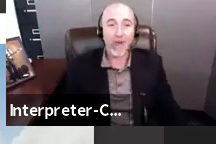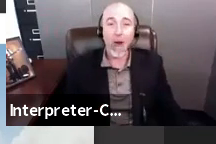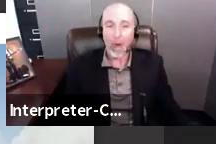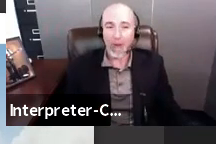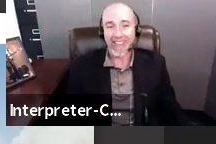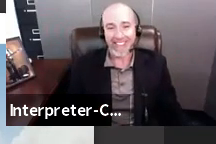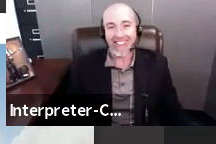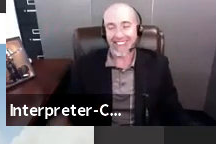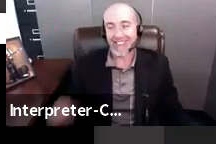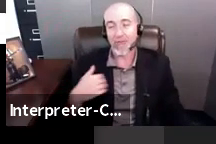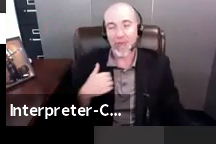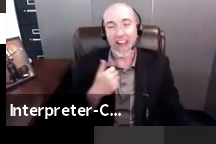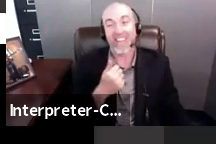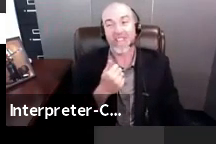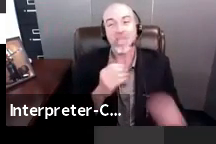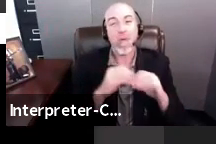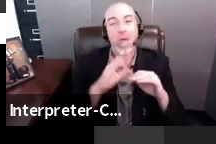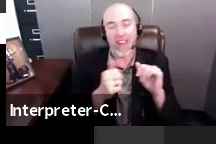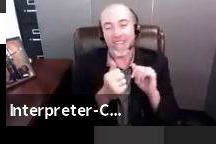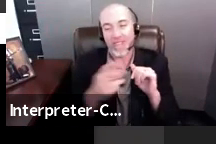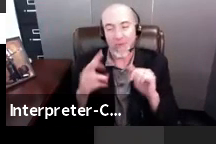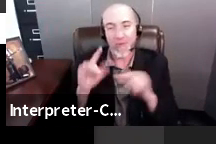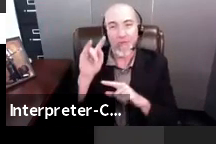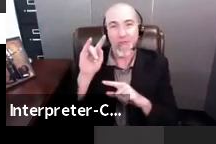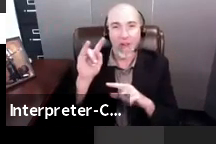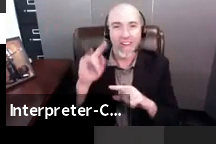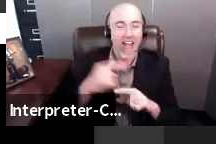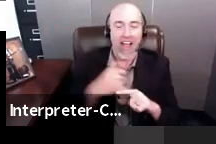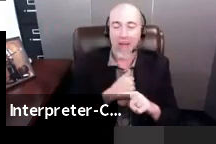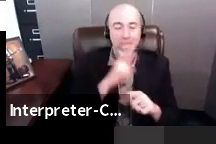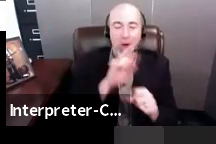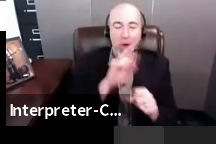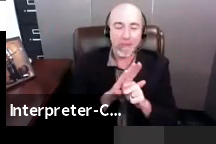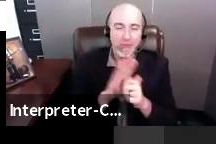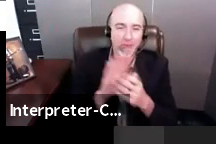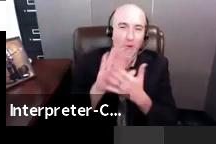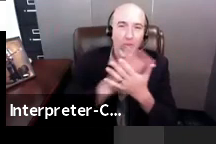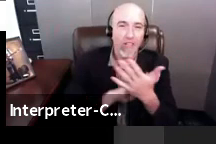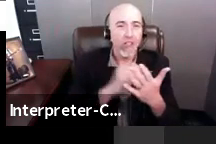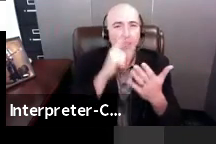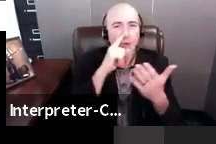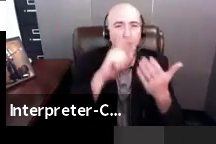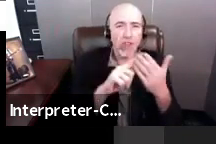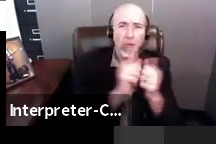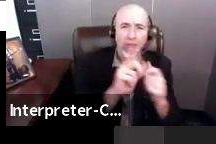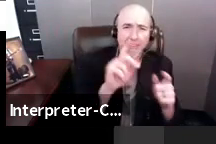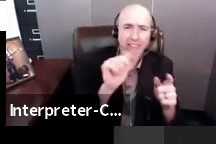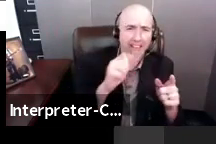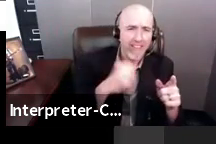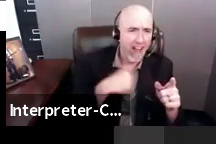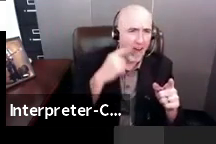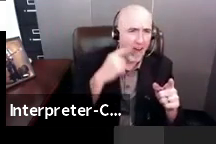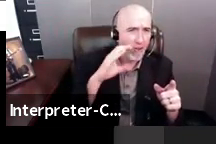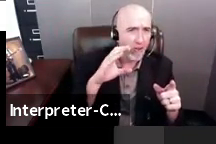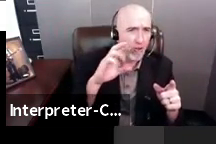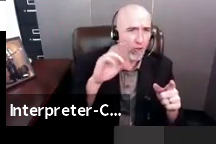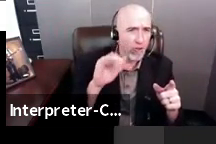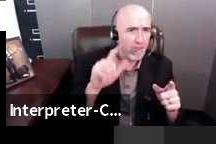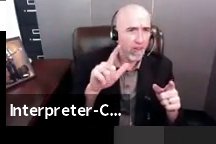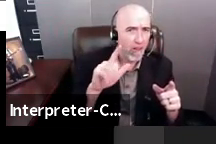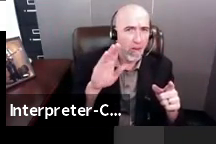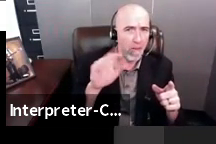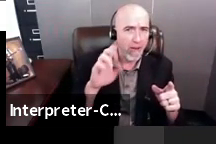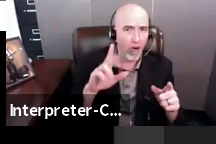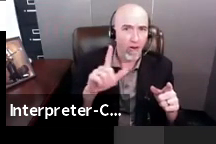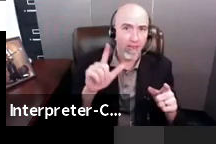had more than a few Longhorns today. I promise it was an oversight. Hey, Randy, let's check back in with Dallas. I heard Crystal Baker live here